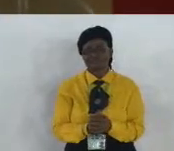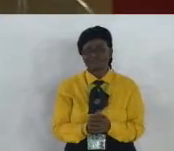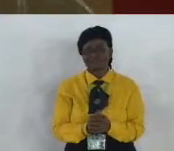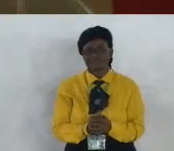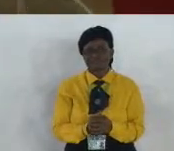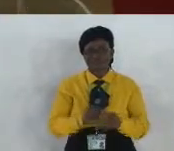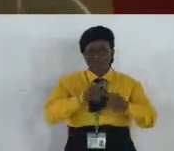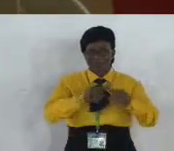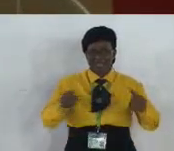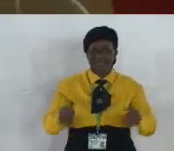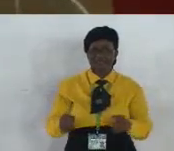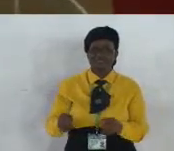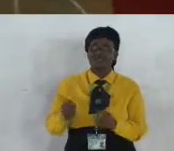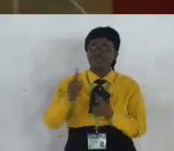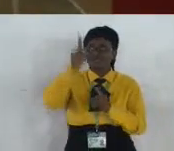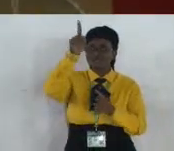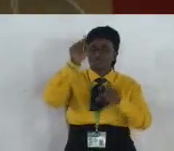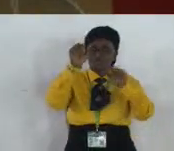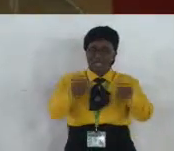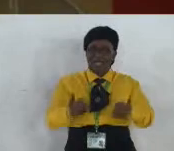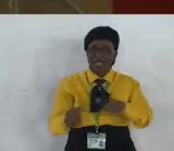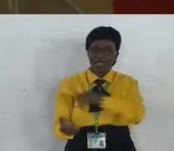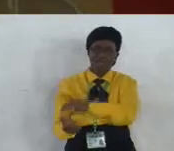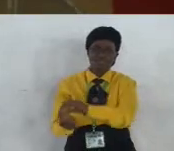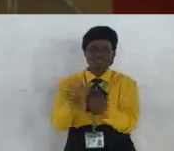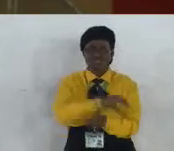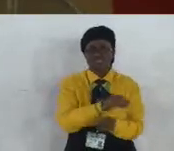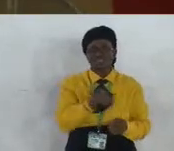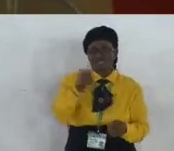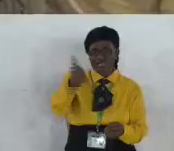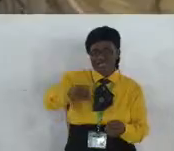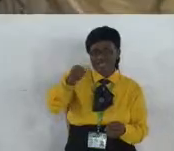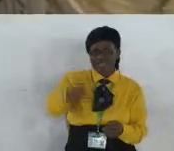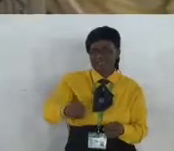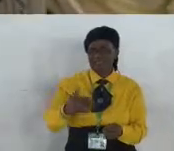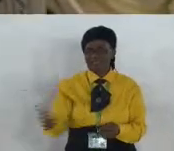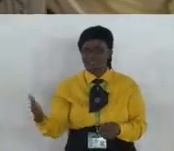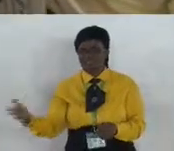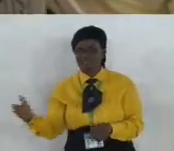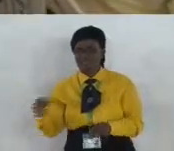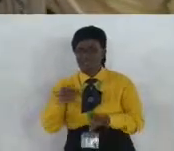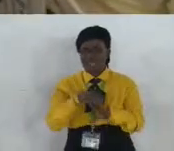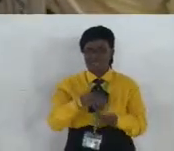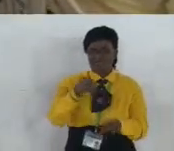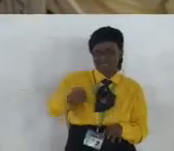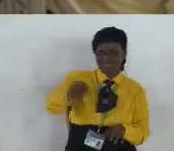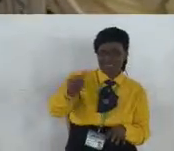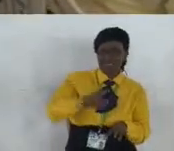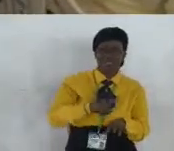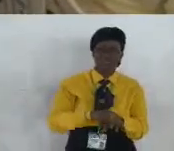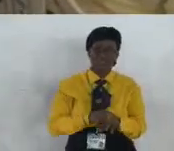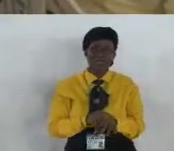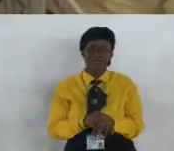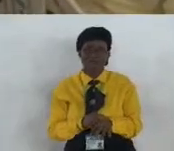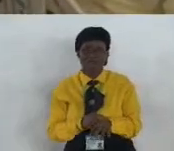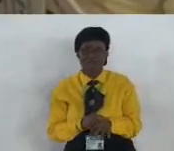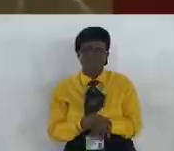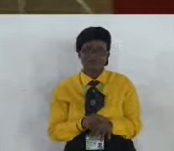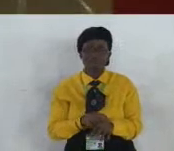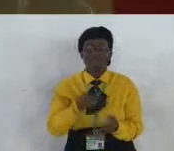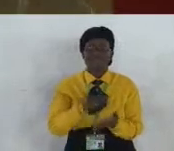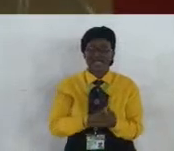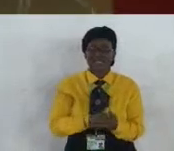but you can change anything and anyone. You worship Him. That's number three.